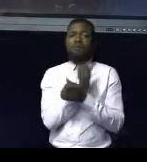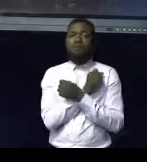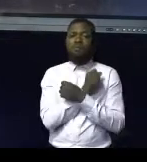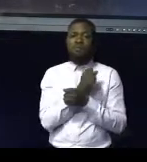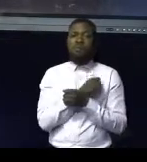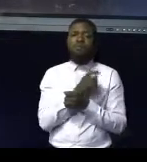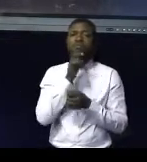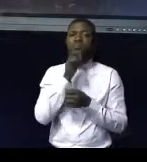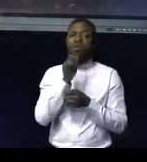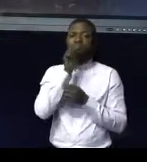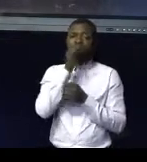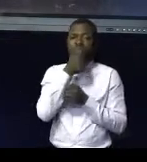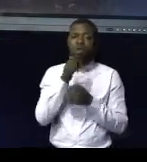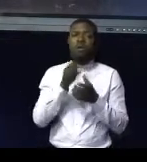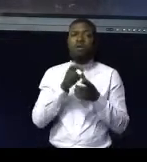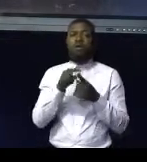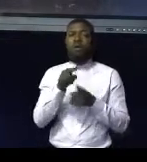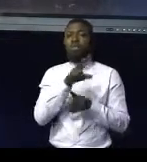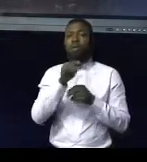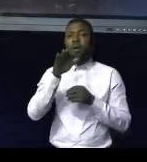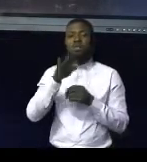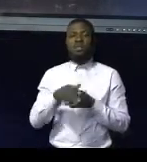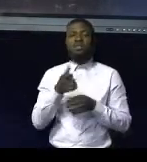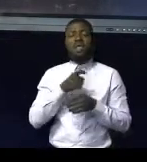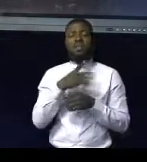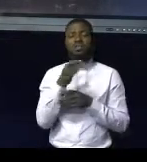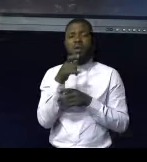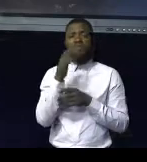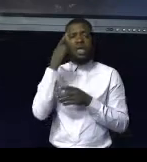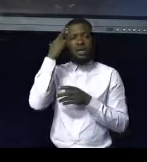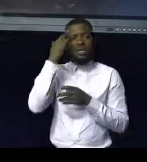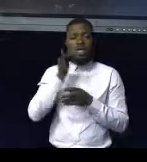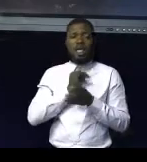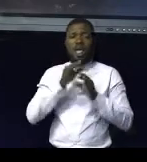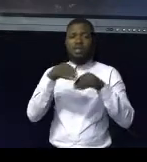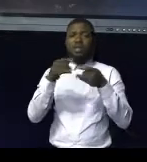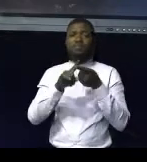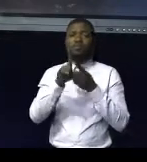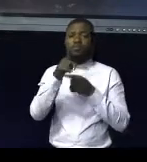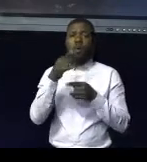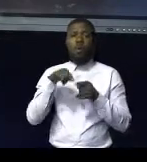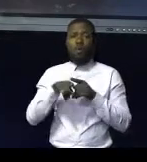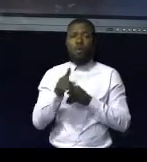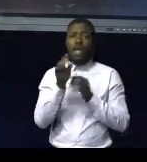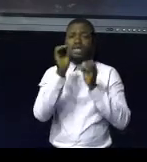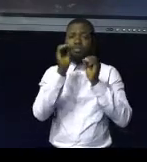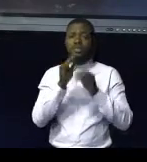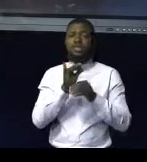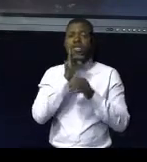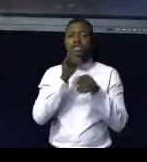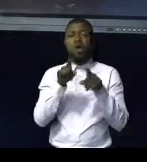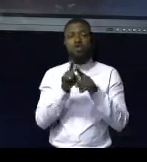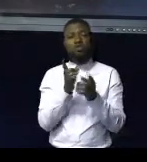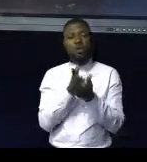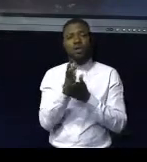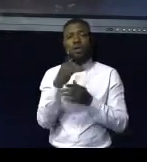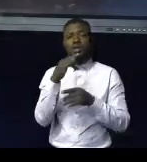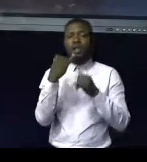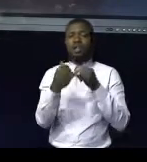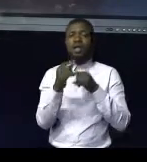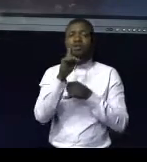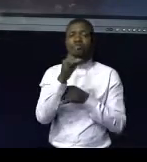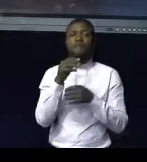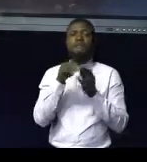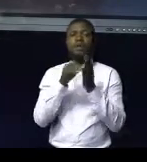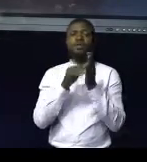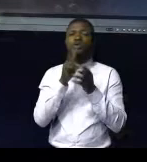intolerance, childlessness, and or any of the reasons I gave to you while teaching is also correct. And the last